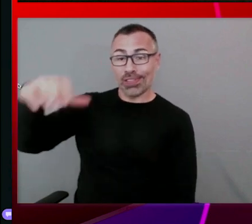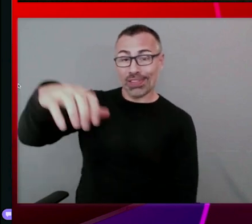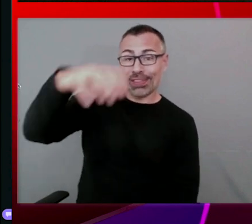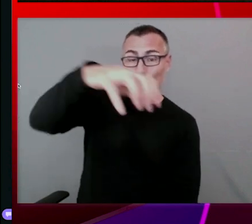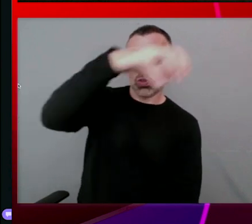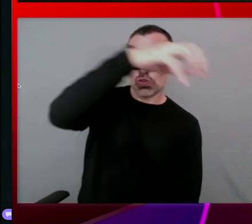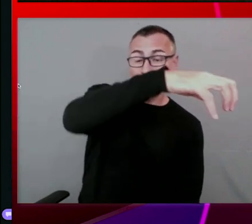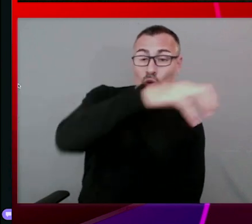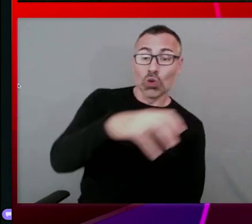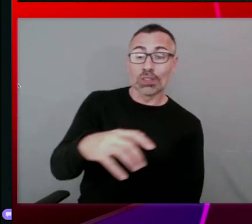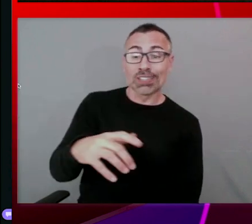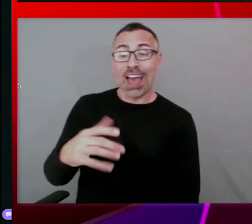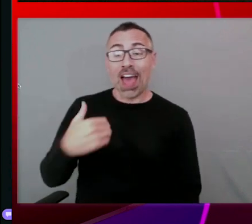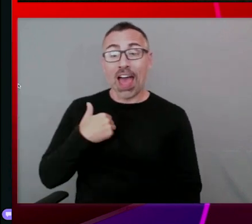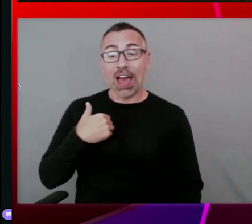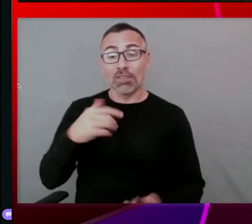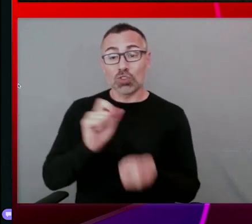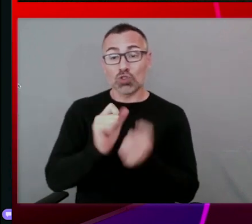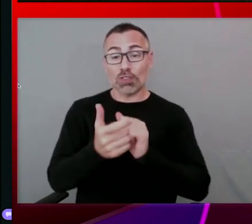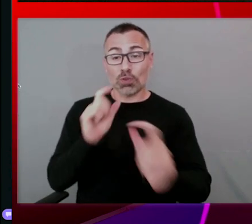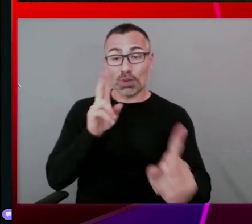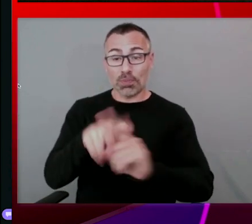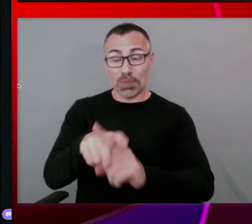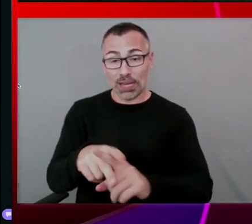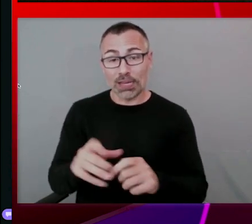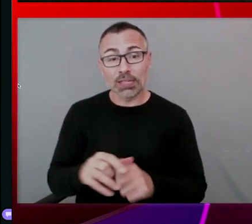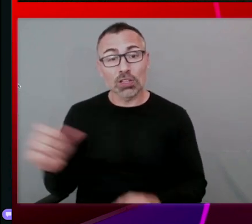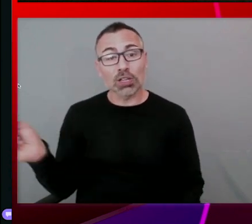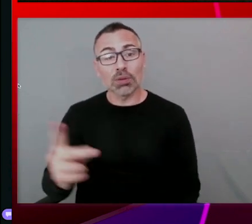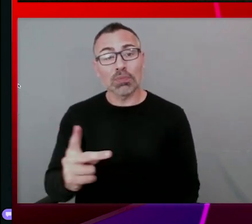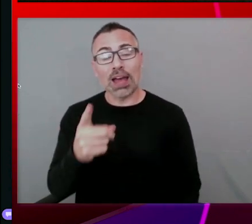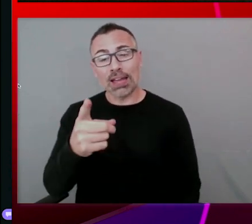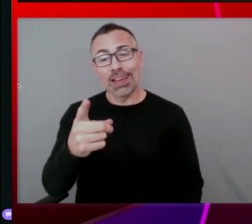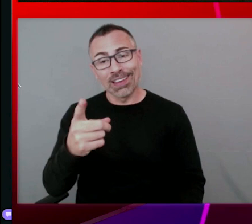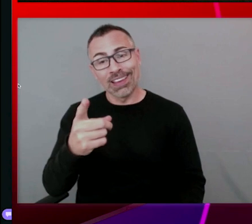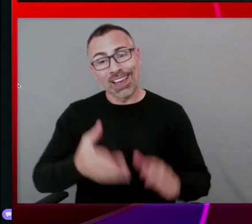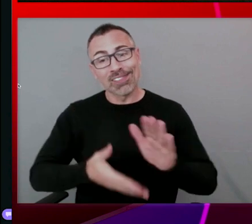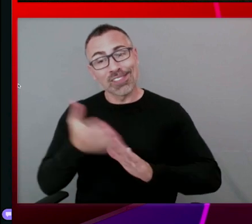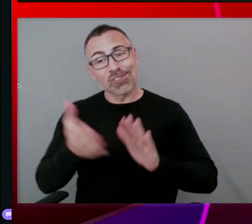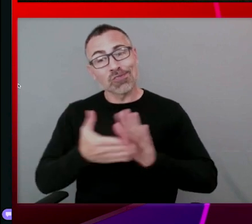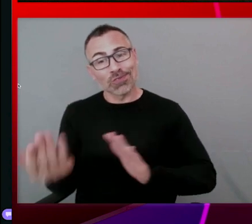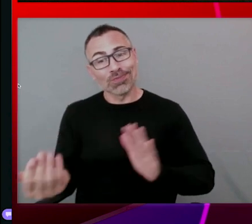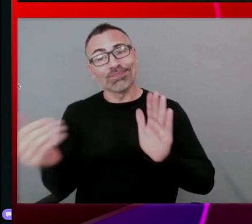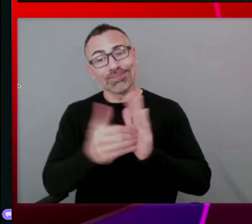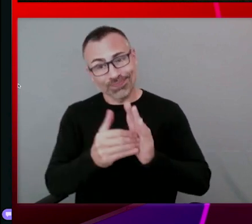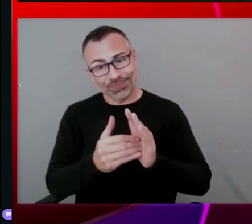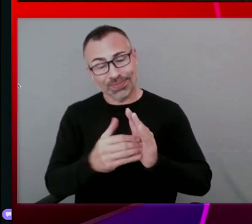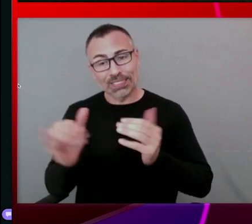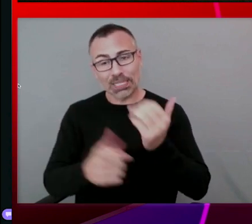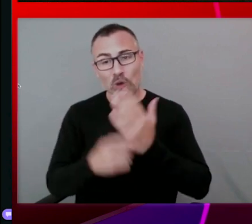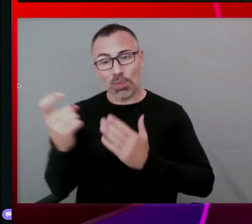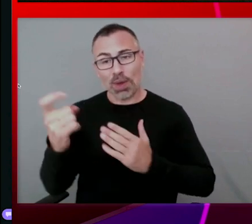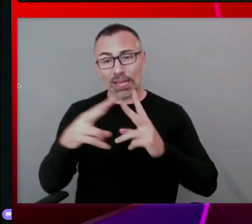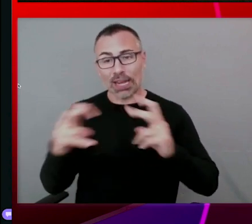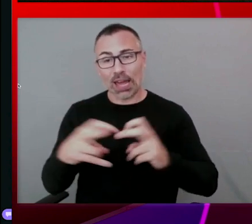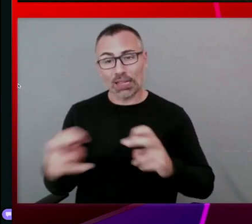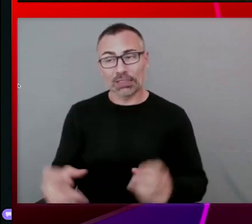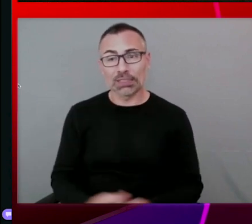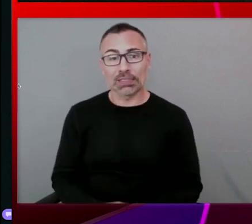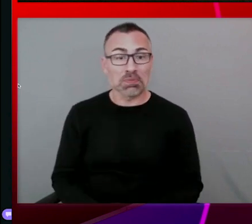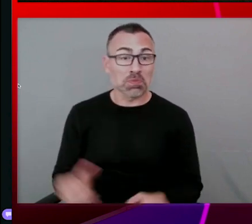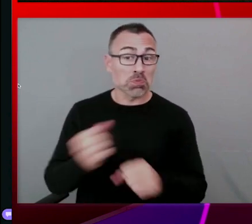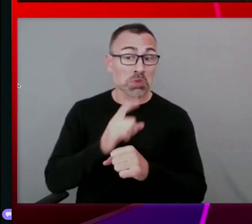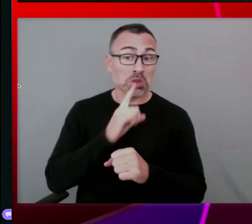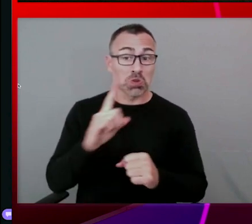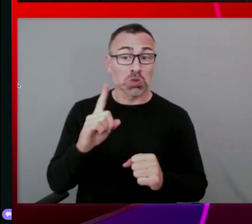I applied. And then what you do is you come back and then just rerun the same automated analysis again, just to make sure that all